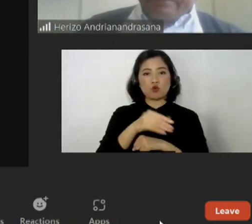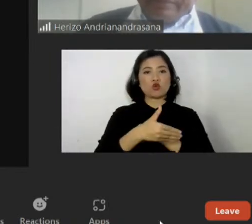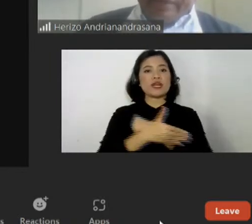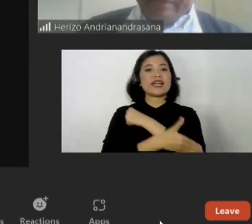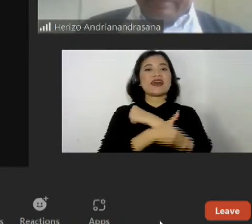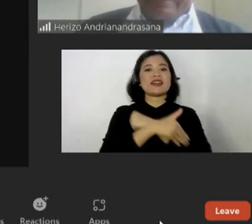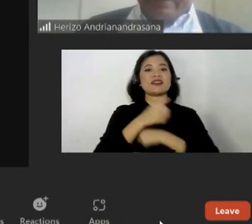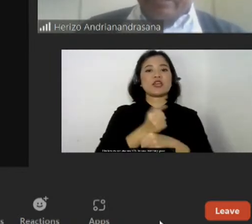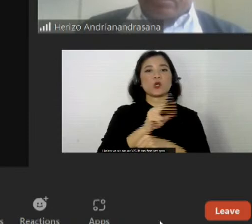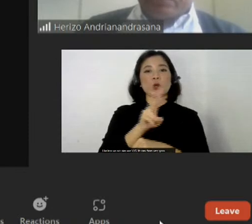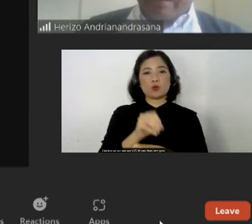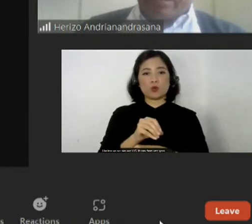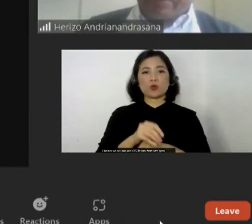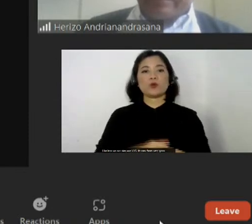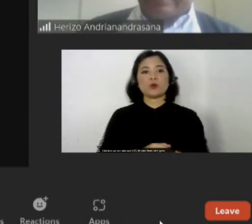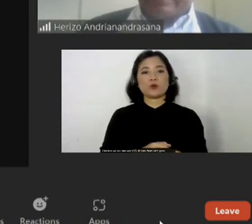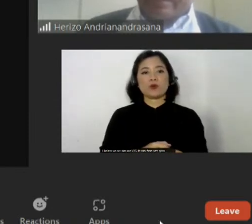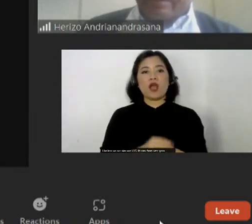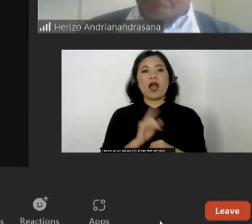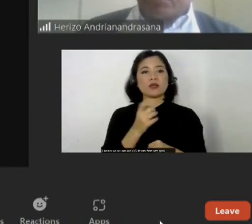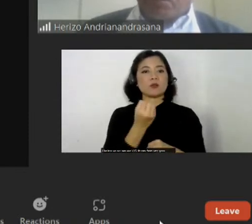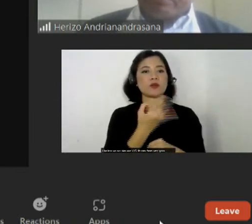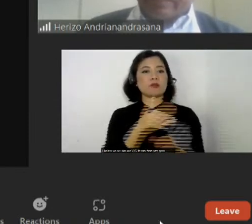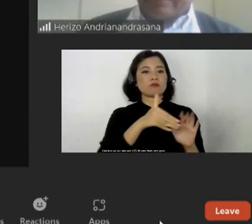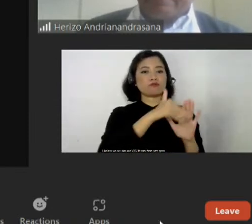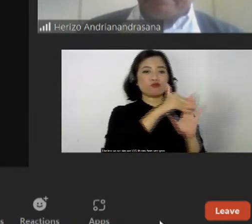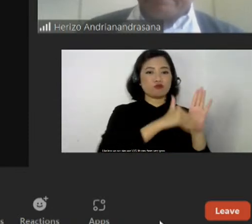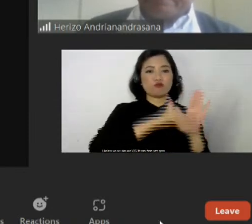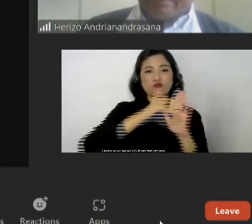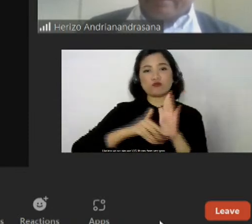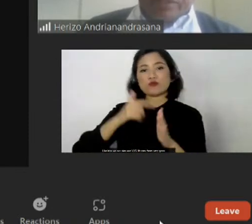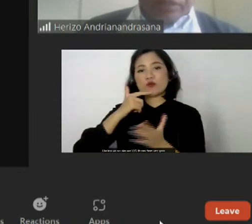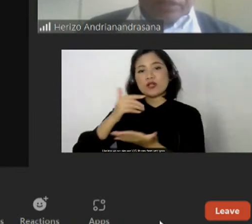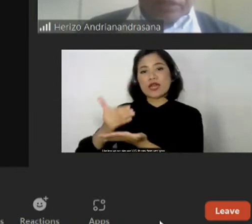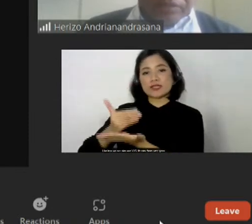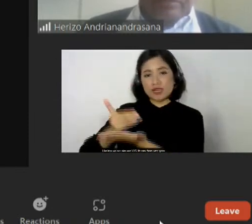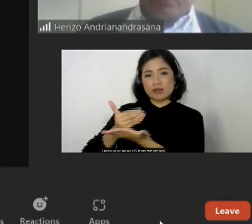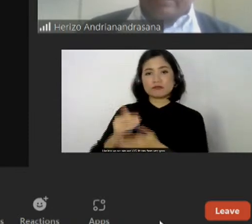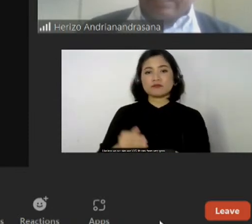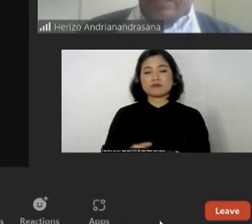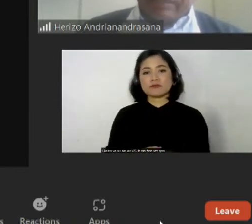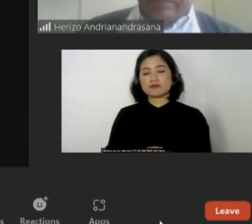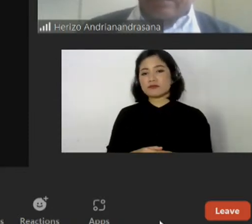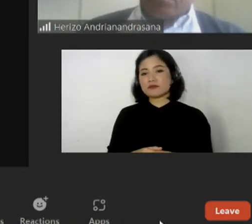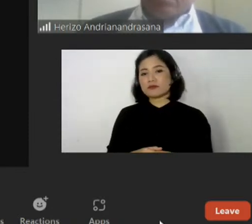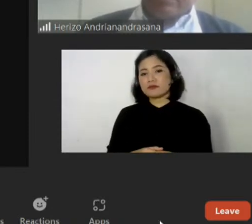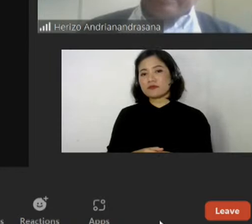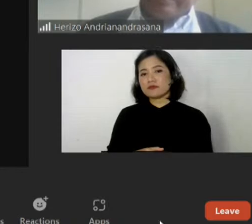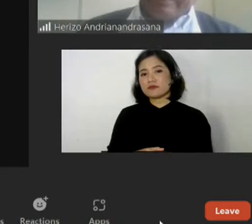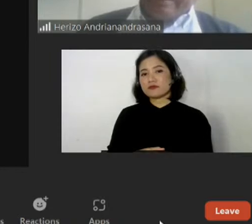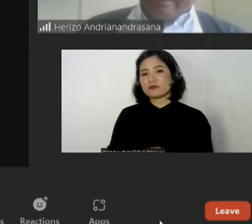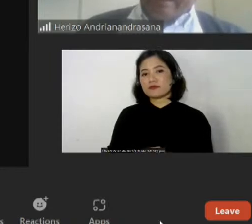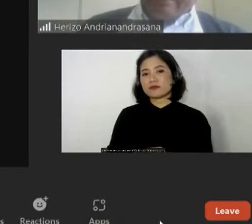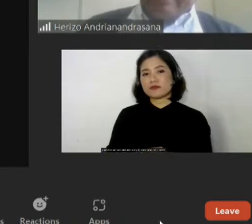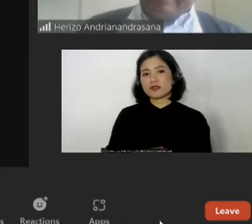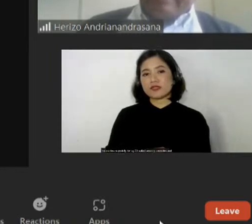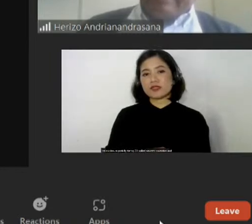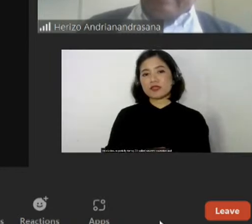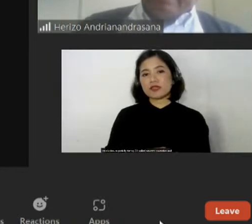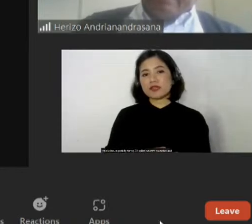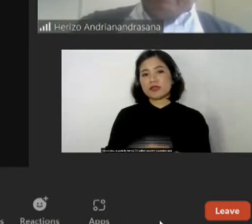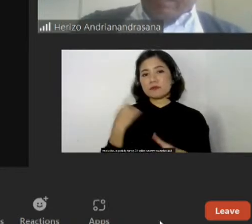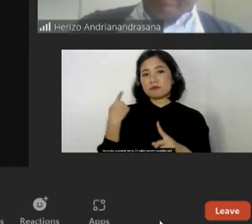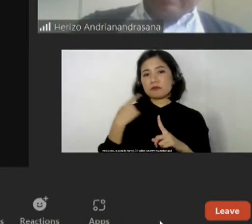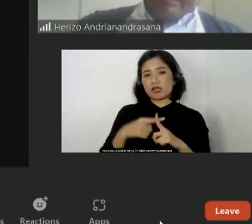countries. And there is also the migration world pop data, quite good, 1 kilometer resolution.